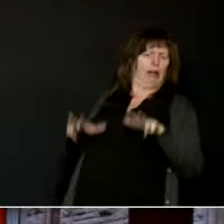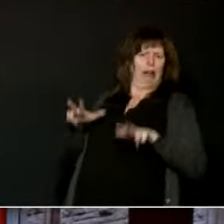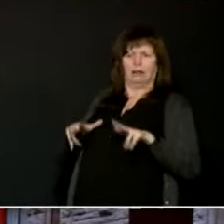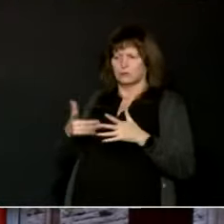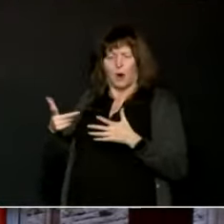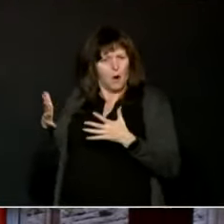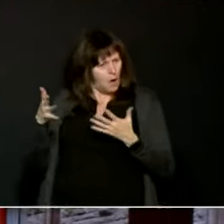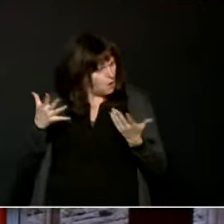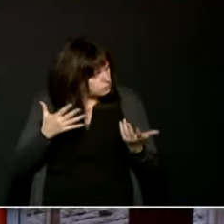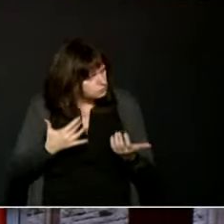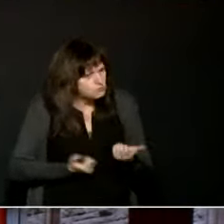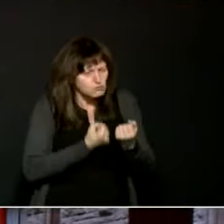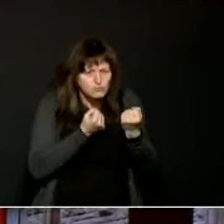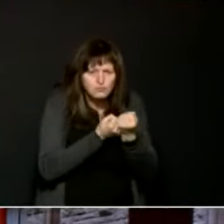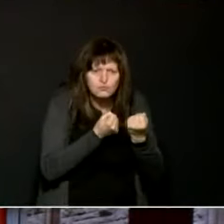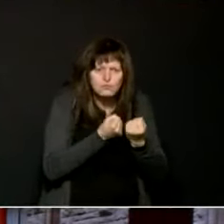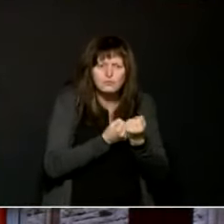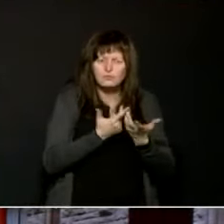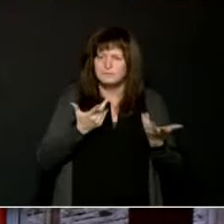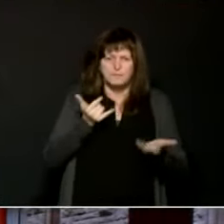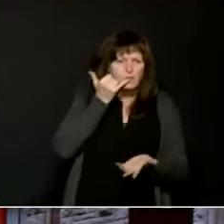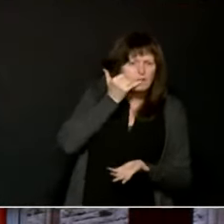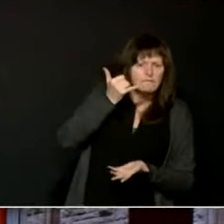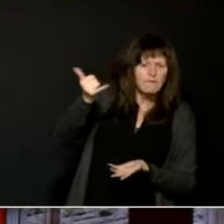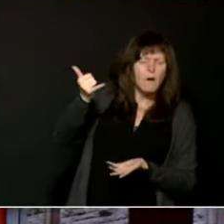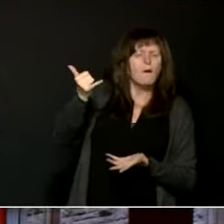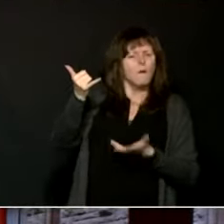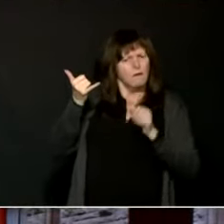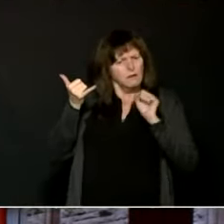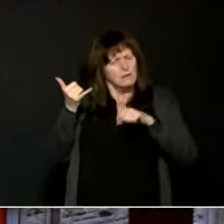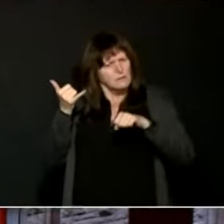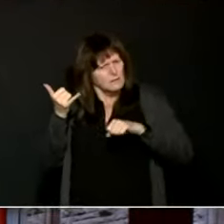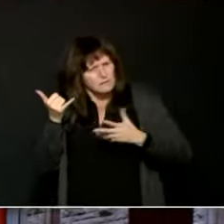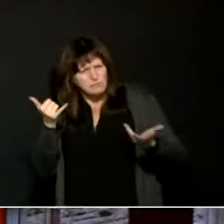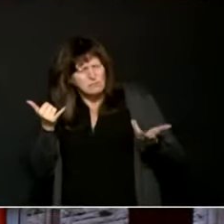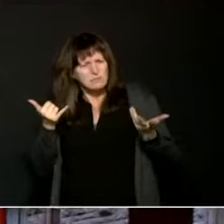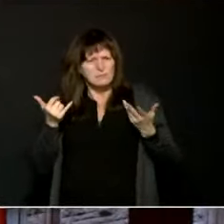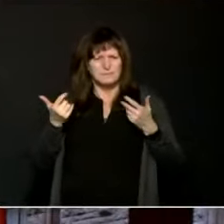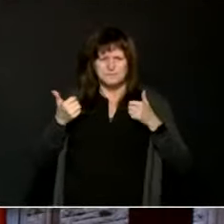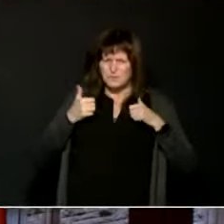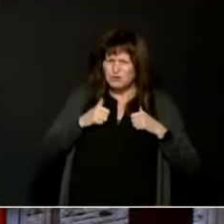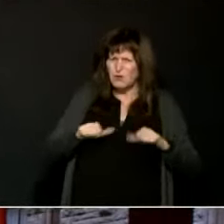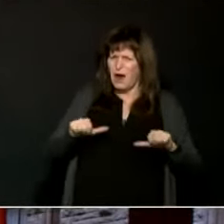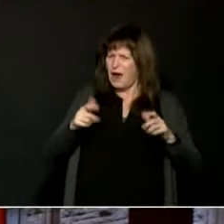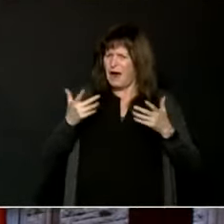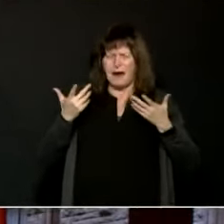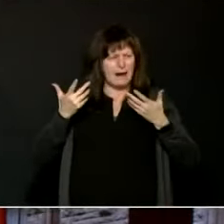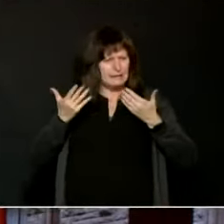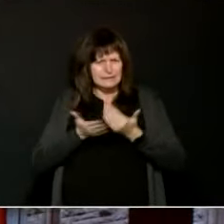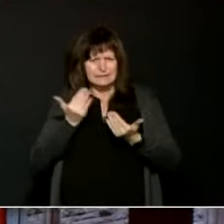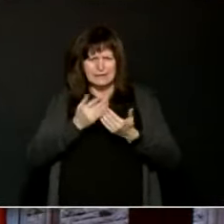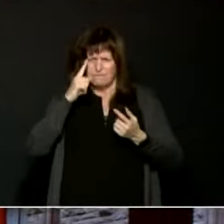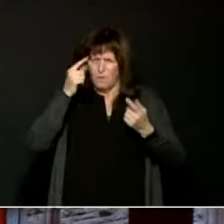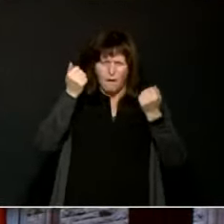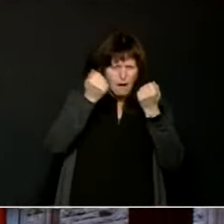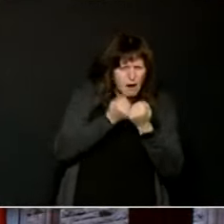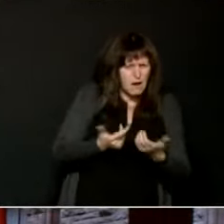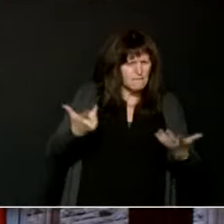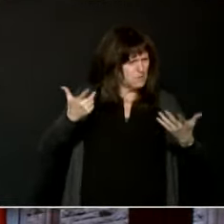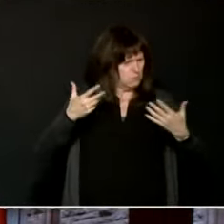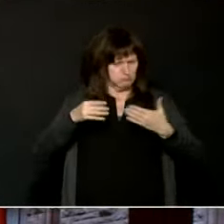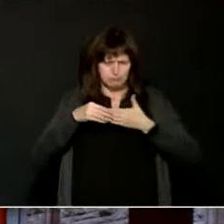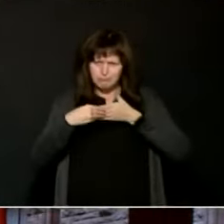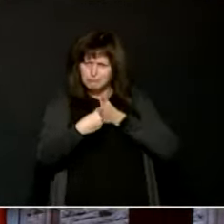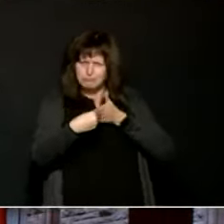There's phone lines as well. So there's many ways we're trying to make it as amenable as possible and to work on that. So stay focused,